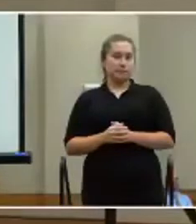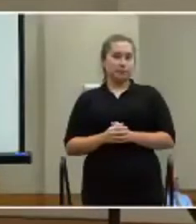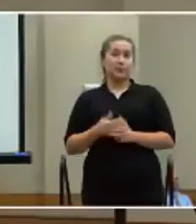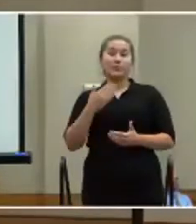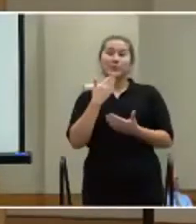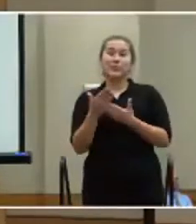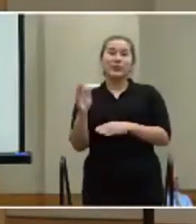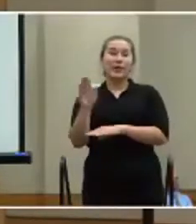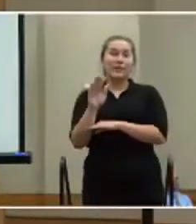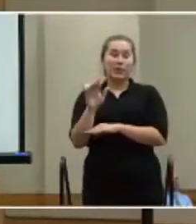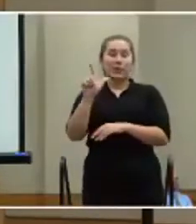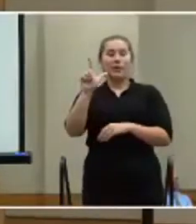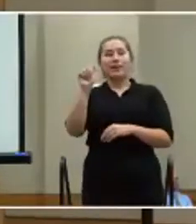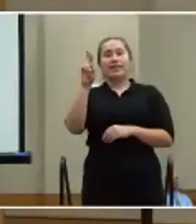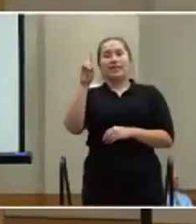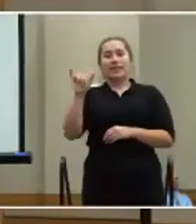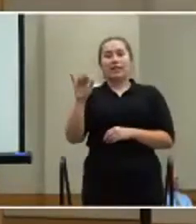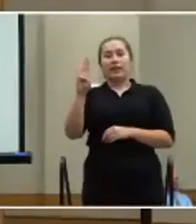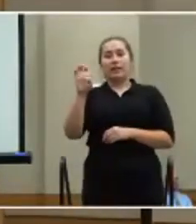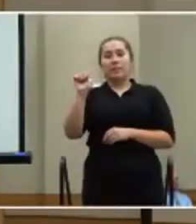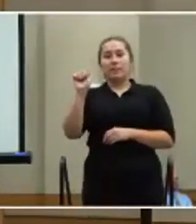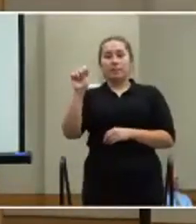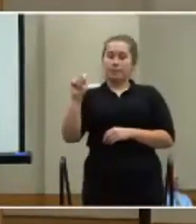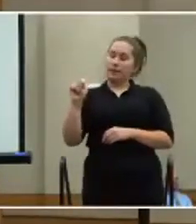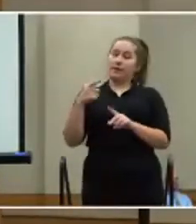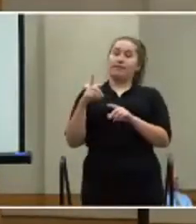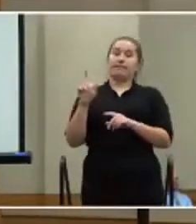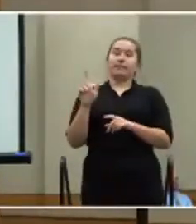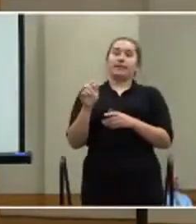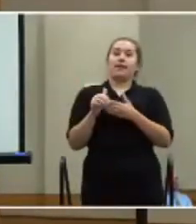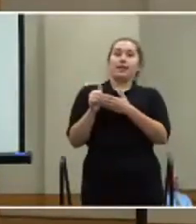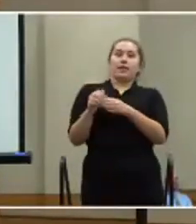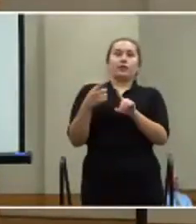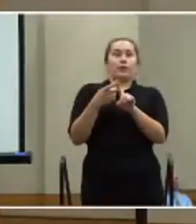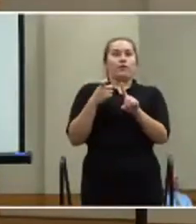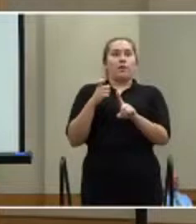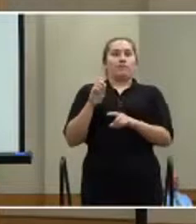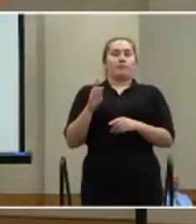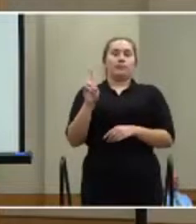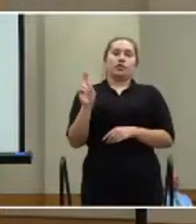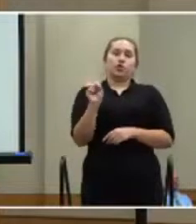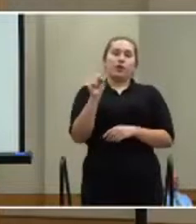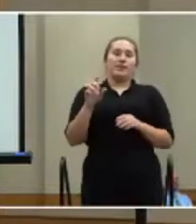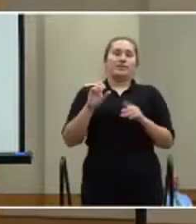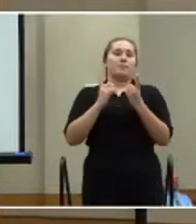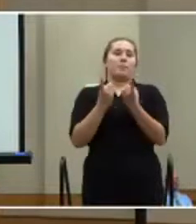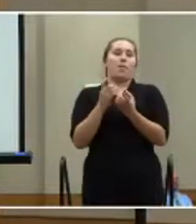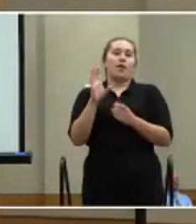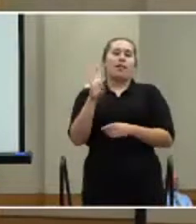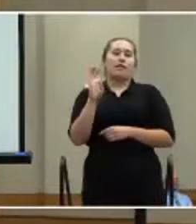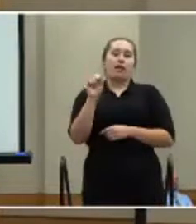Good afternoon, Larry Beat, liaison from the U.S. Department of Commerce and also from Baltimore.